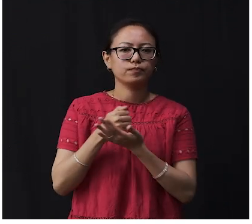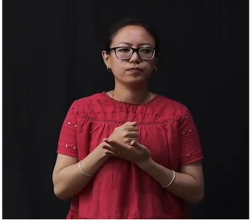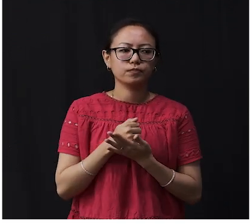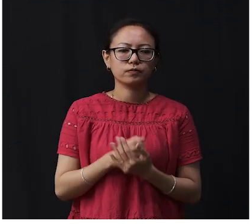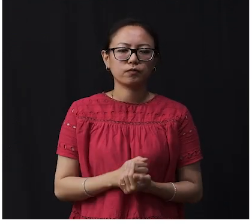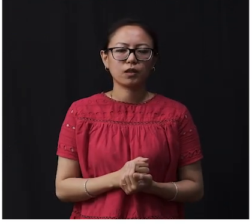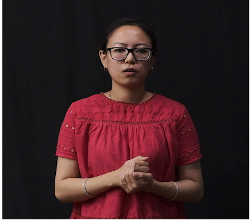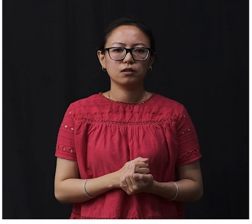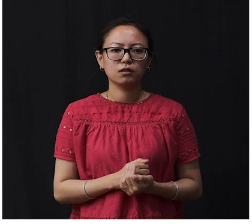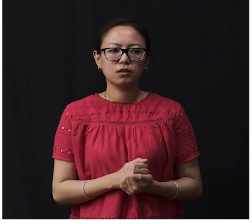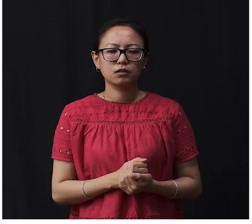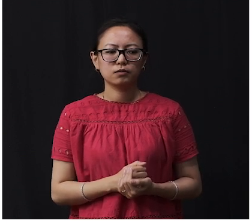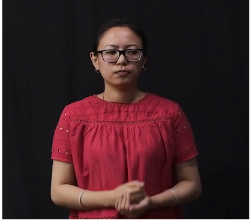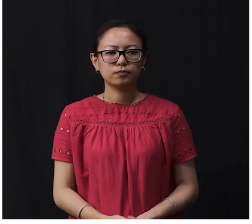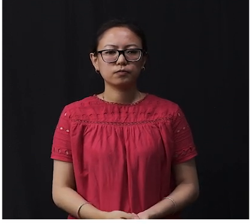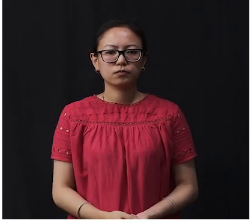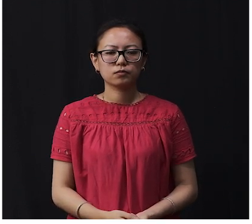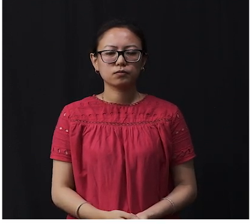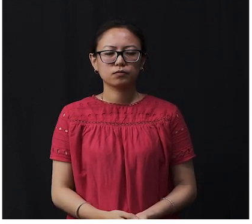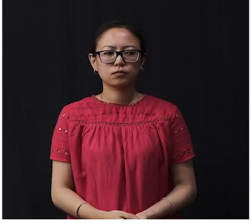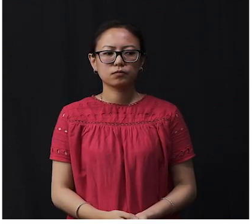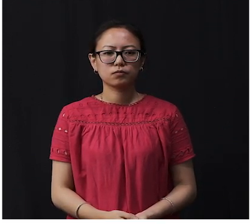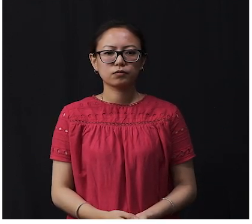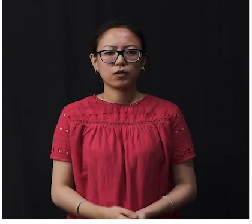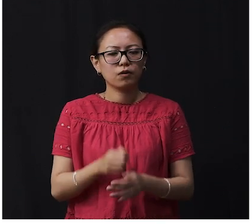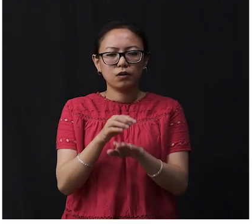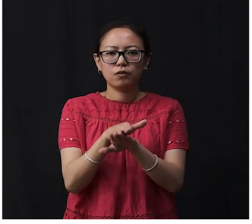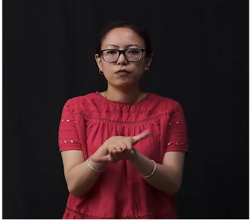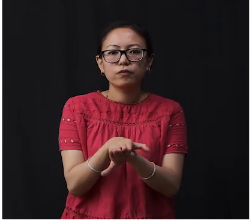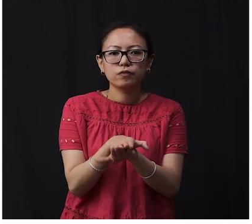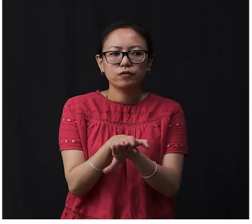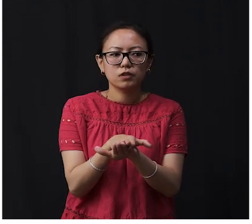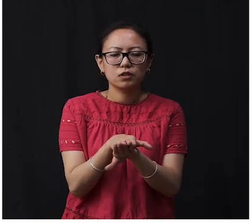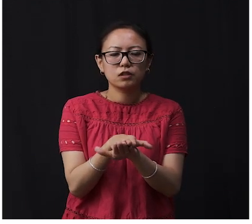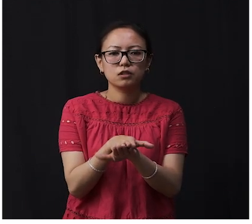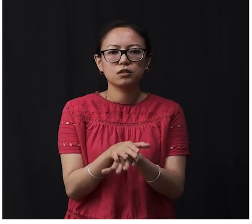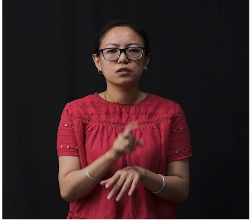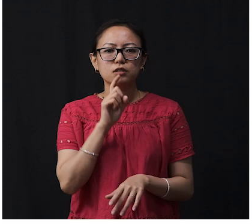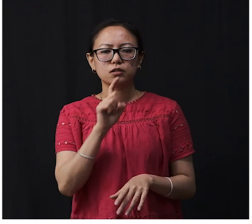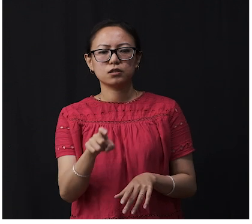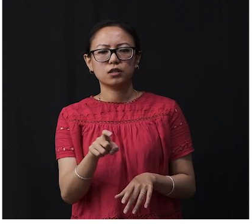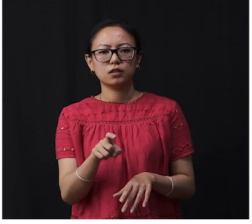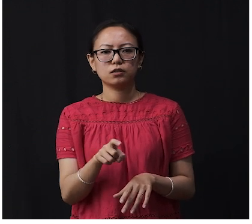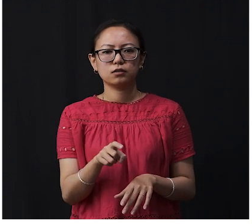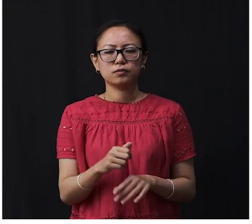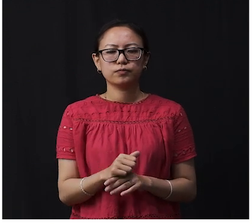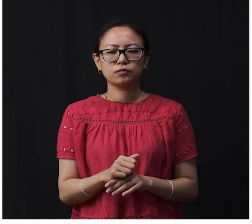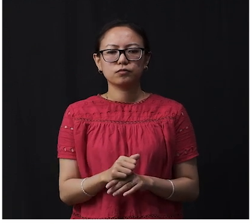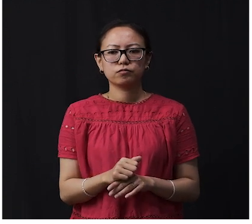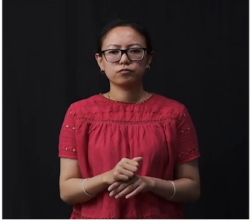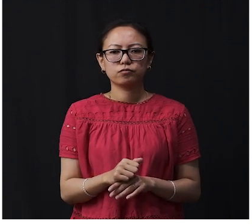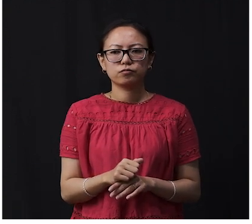right. And now the next animal, that is the fish. The fish said, I shall